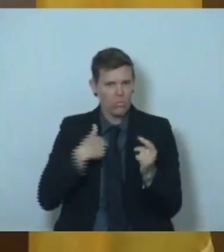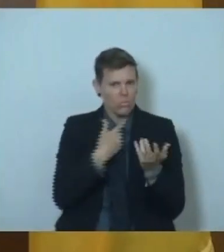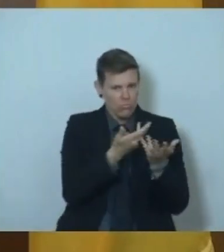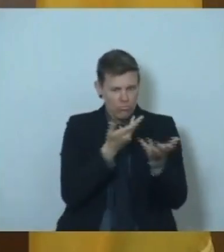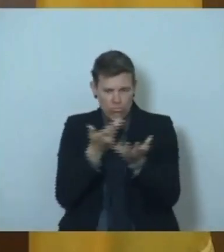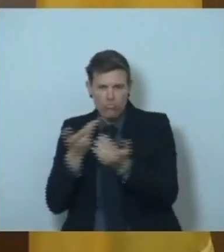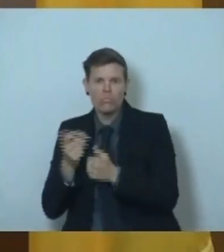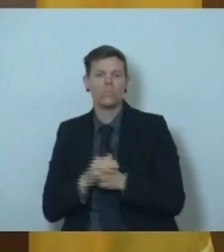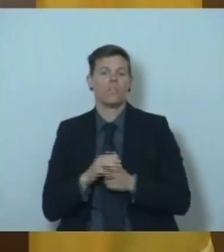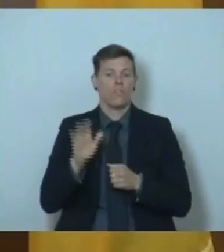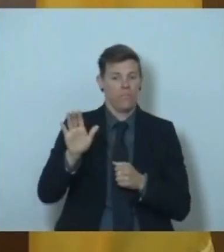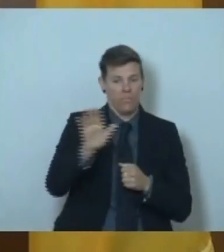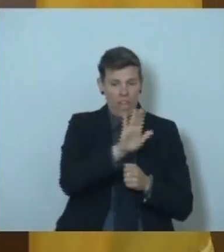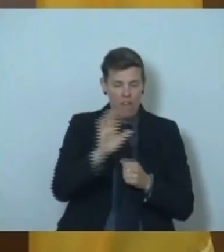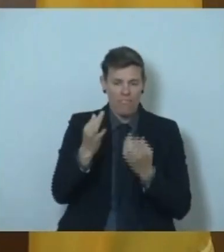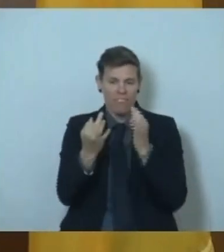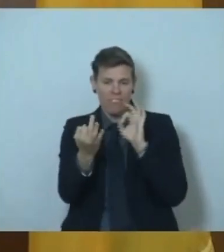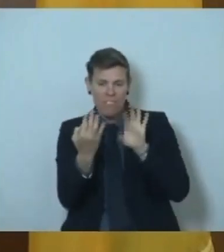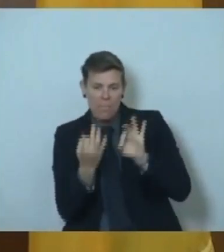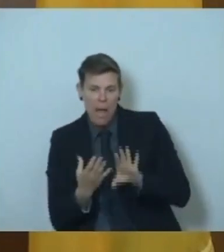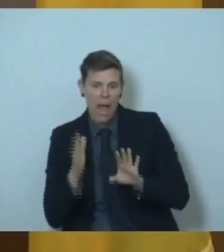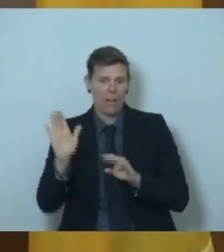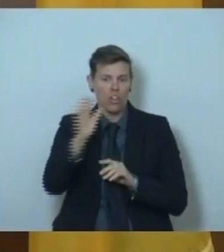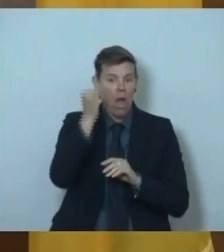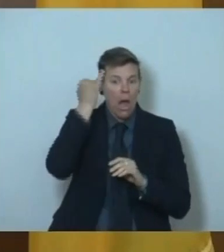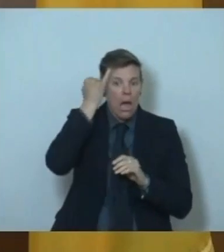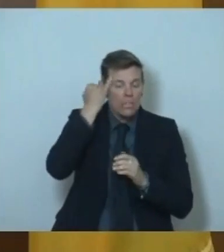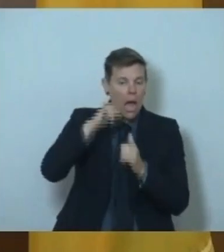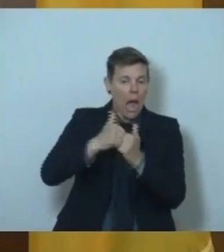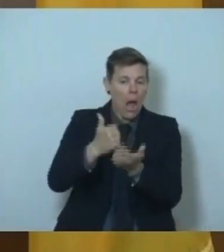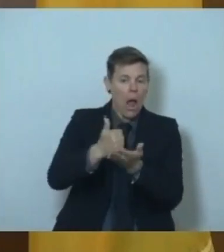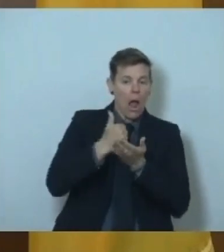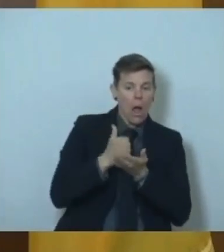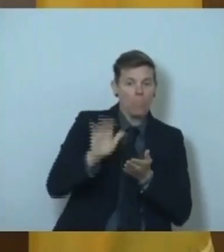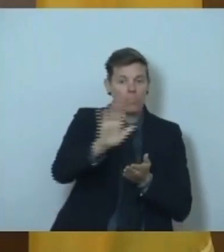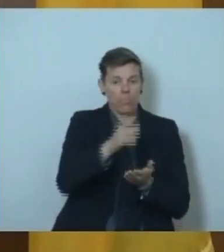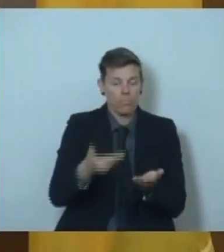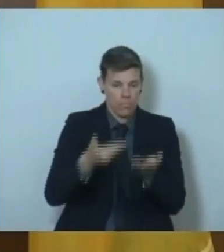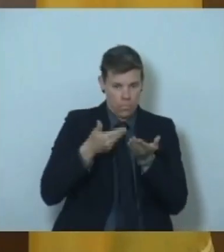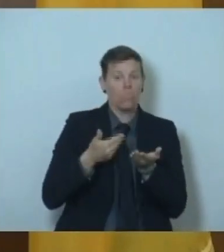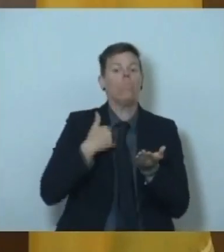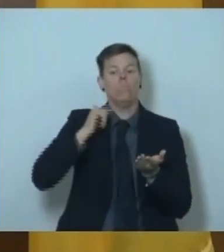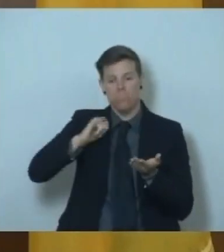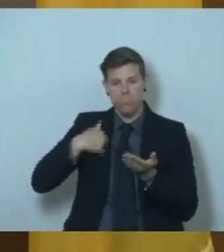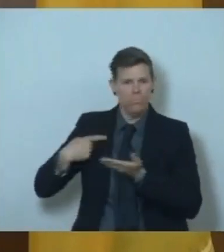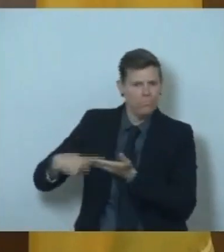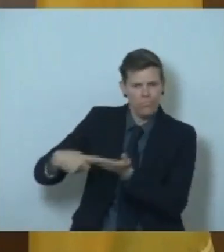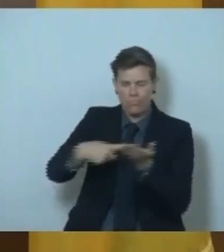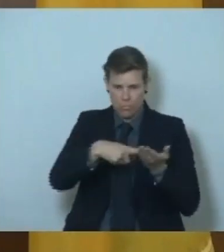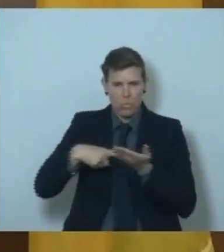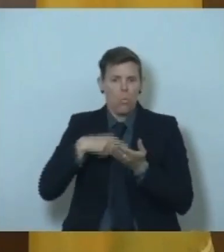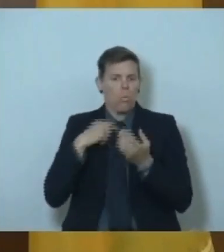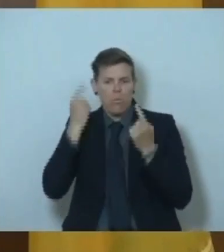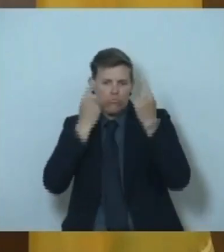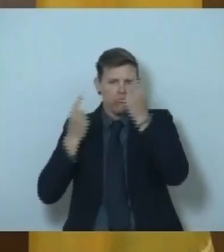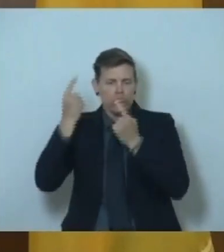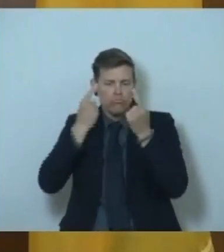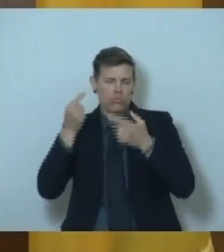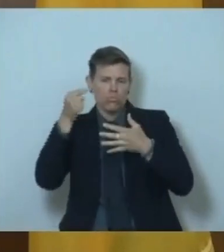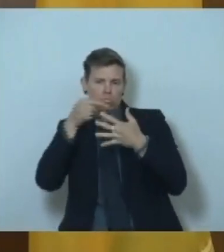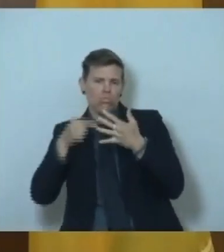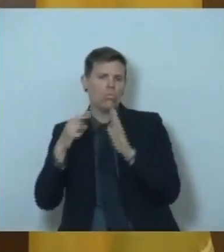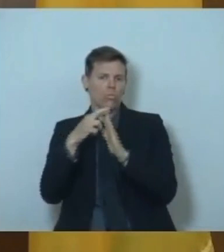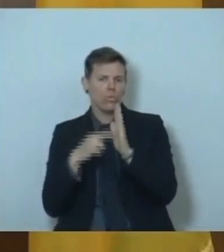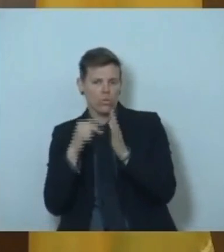about what can be done, what they propose. There are many leaders in the industry in the state that have long been working to make sure that their staff